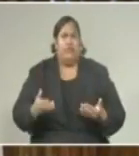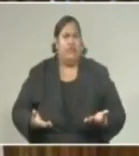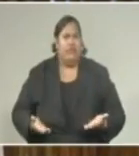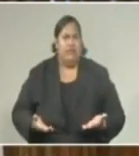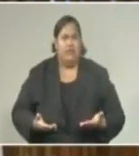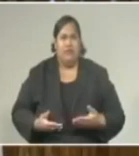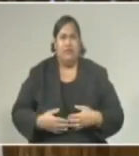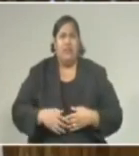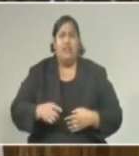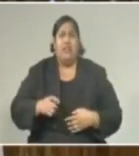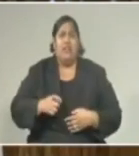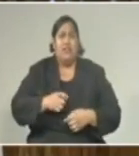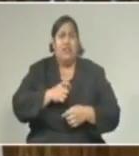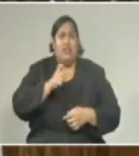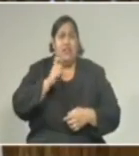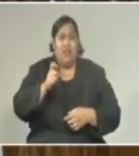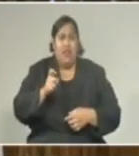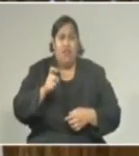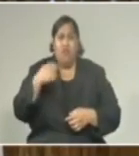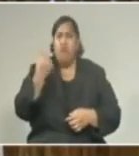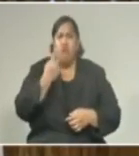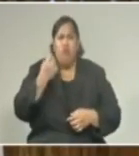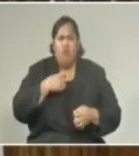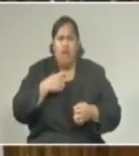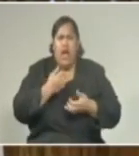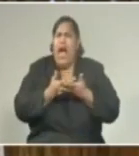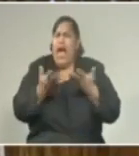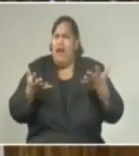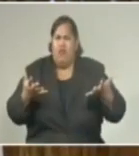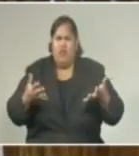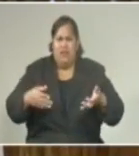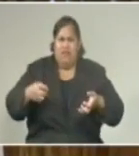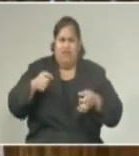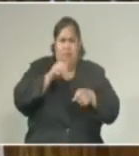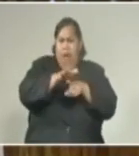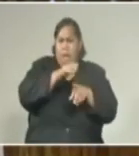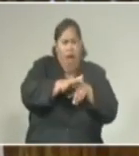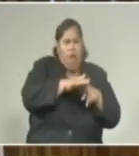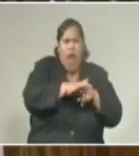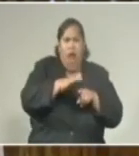If anyone is posing a threat to Fiji